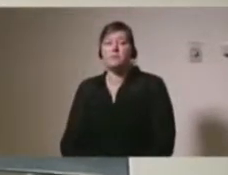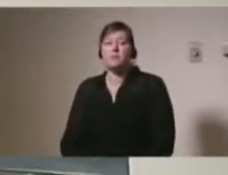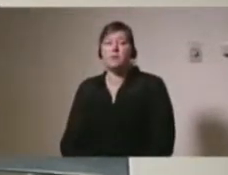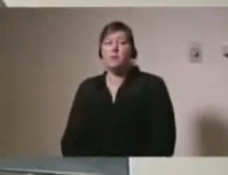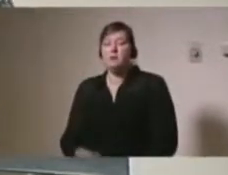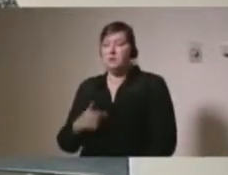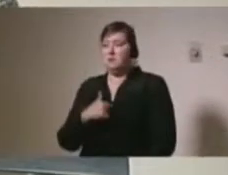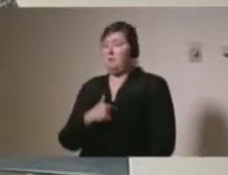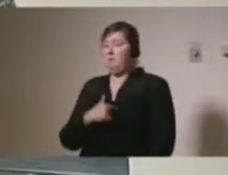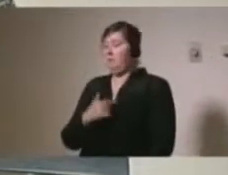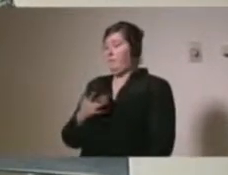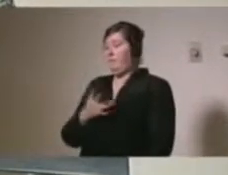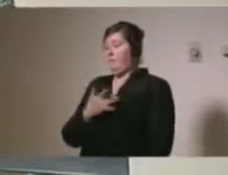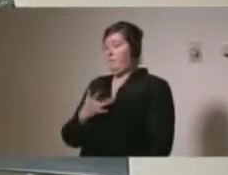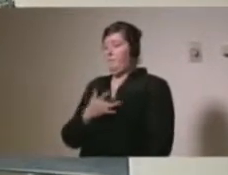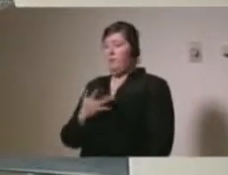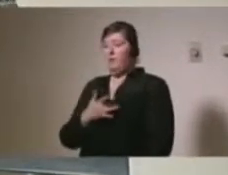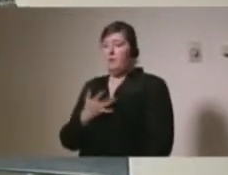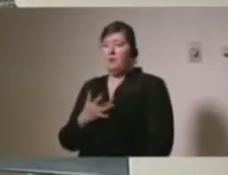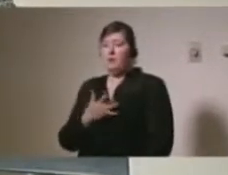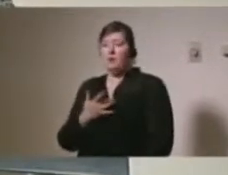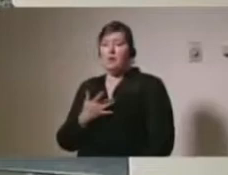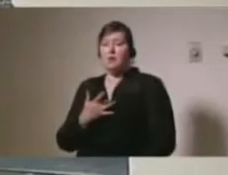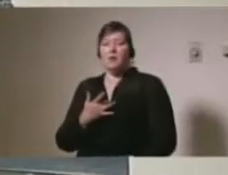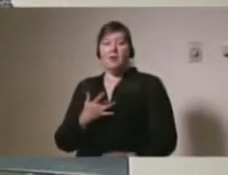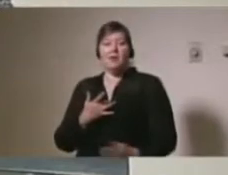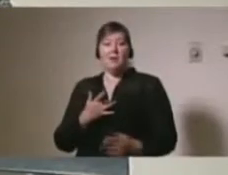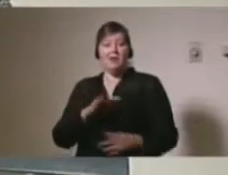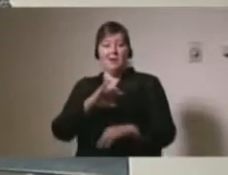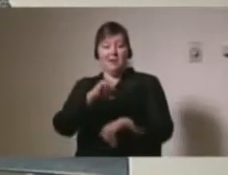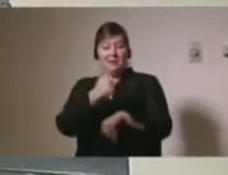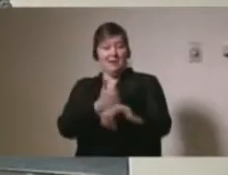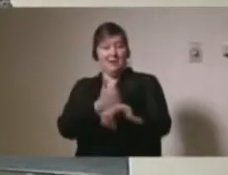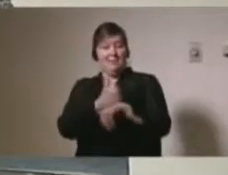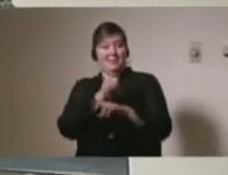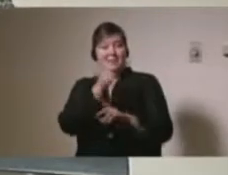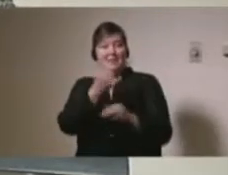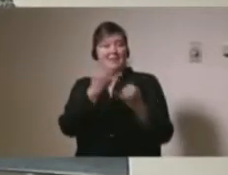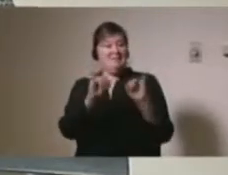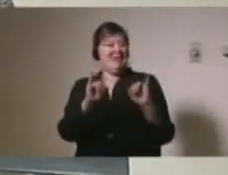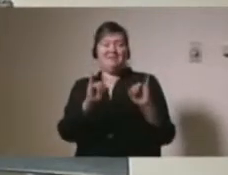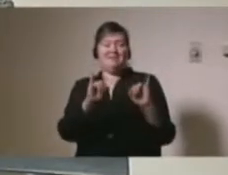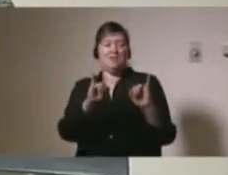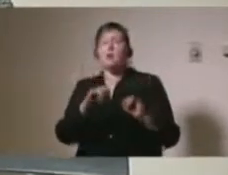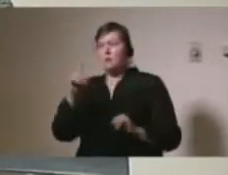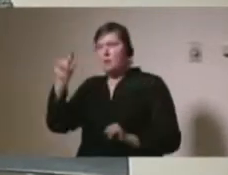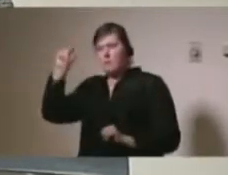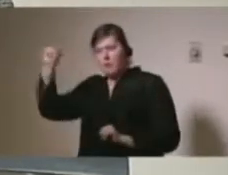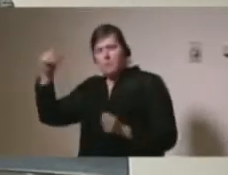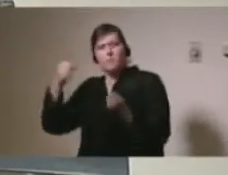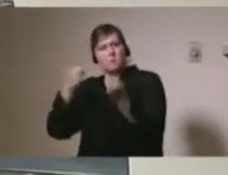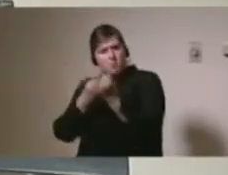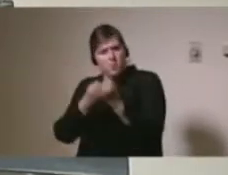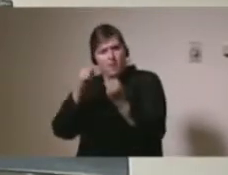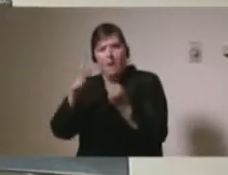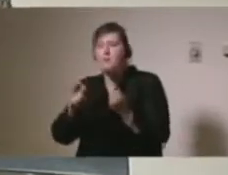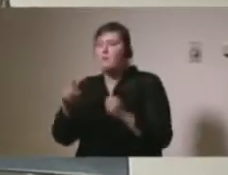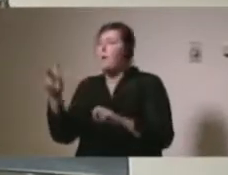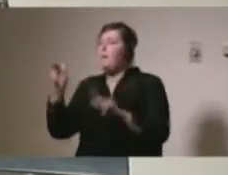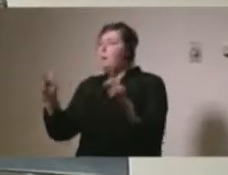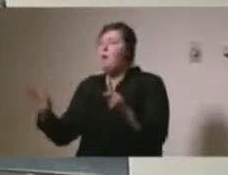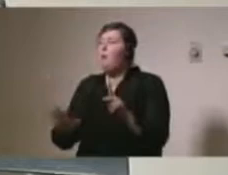you'll need the help of the state to create this postal bank and the support of